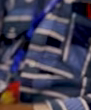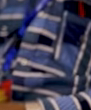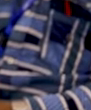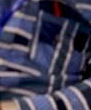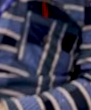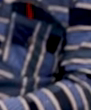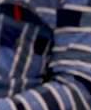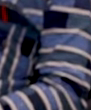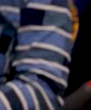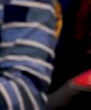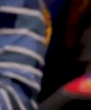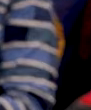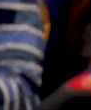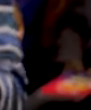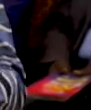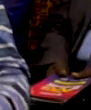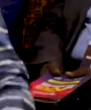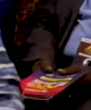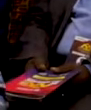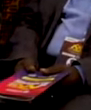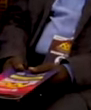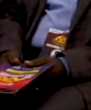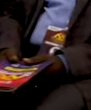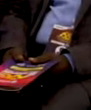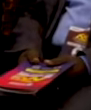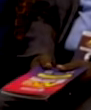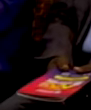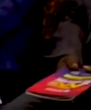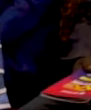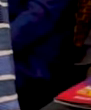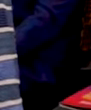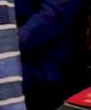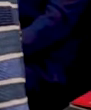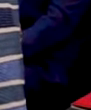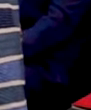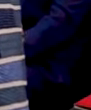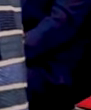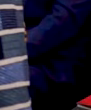Rejecting God and his ways and taking to our own ways.